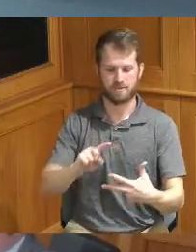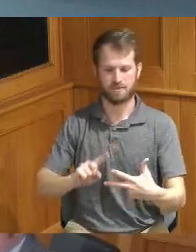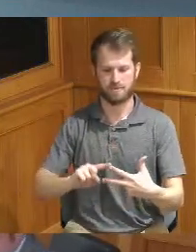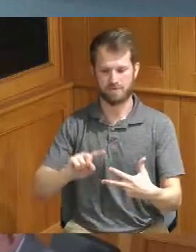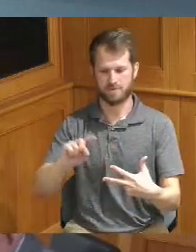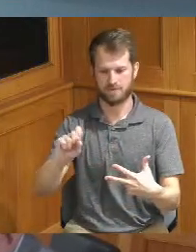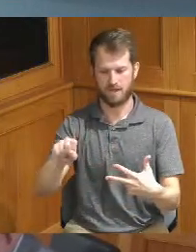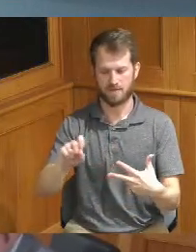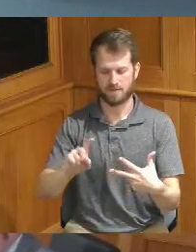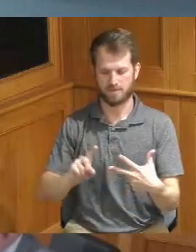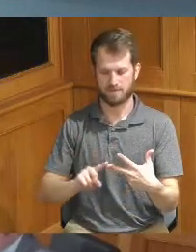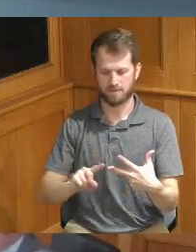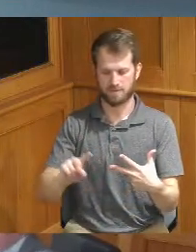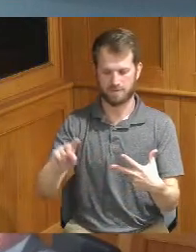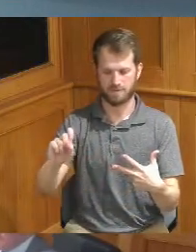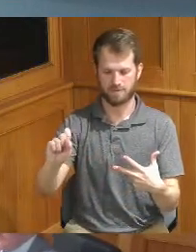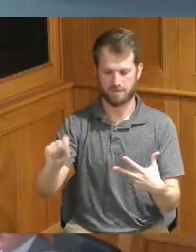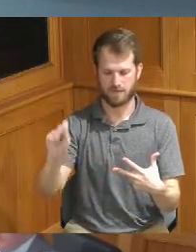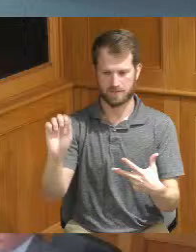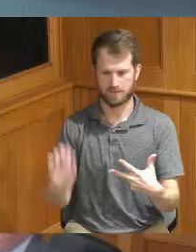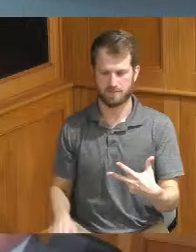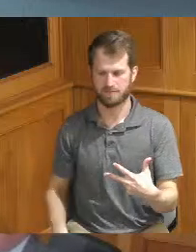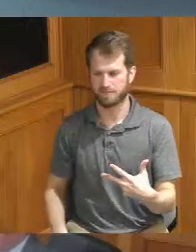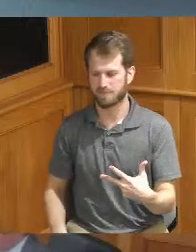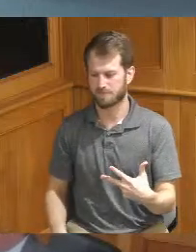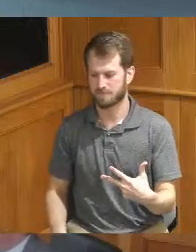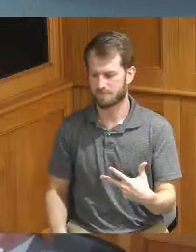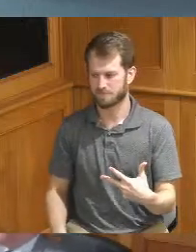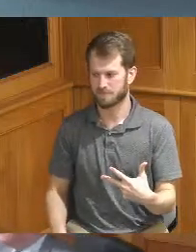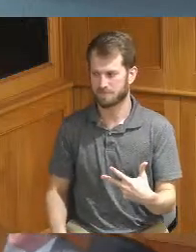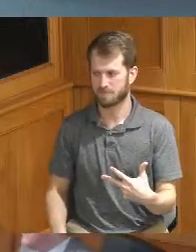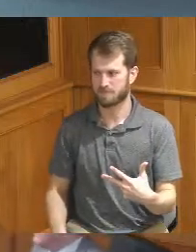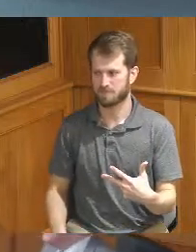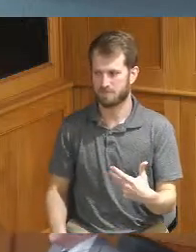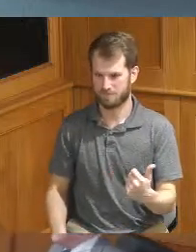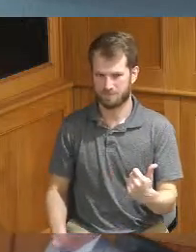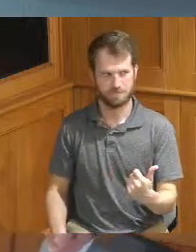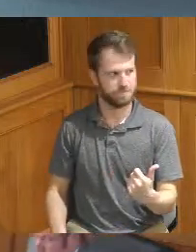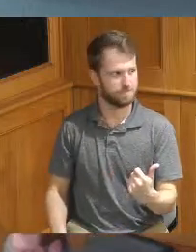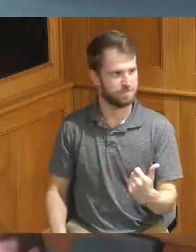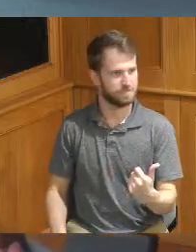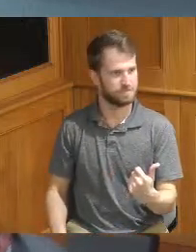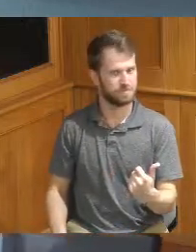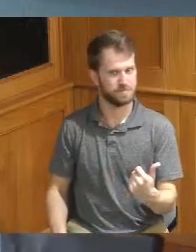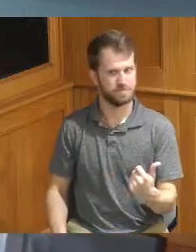Commissioner Dreehouse? Yes. Commissioner Summer Dumas? Yes. Should we stay?